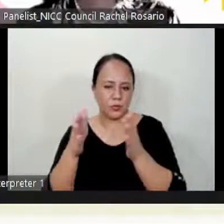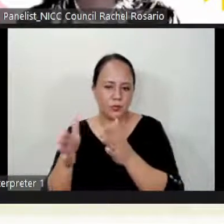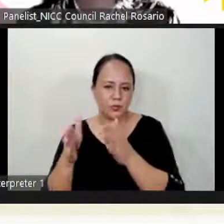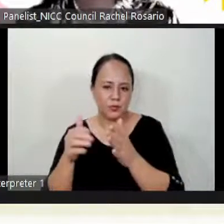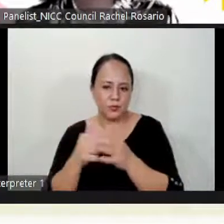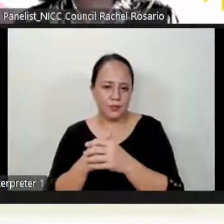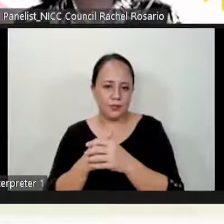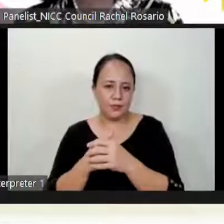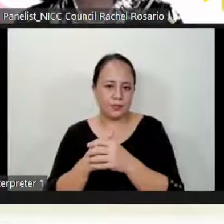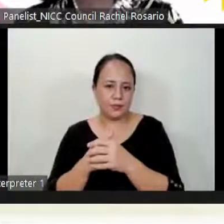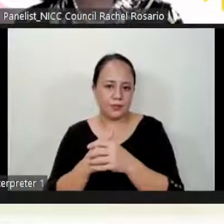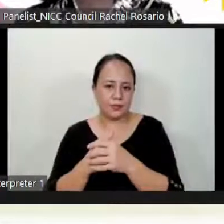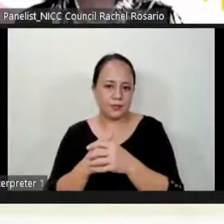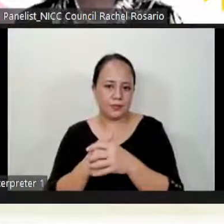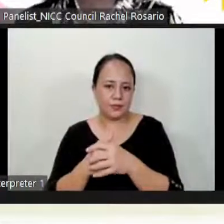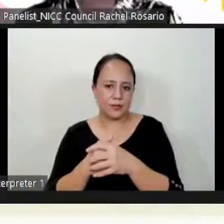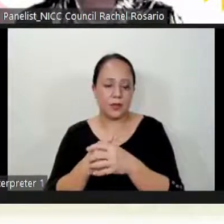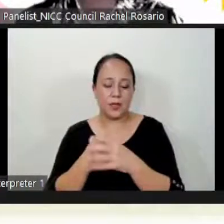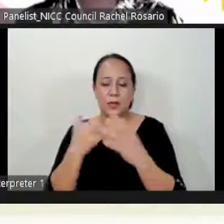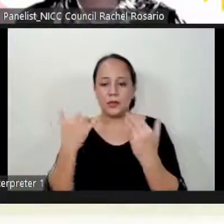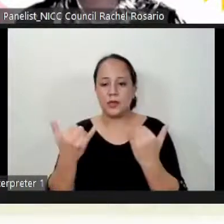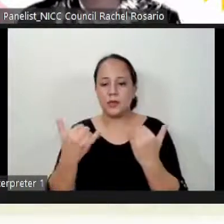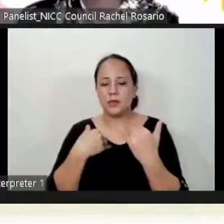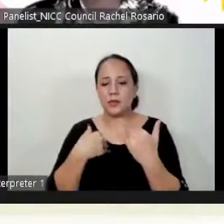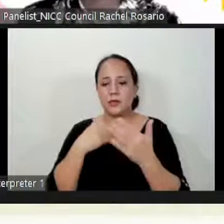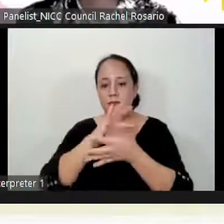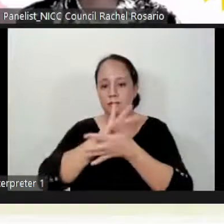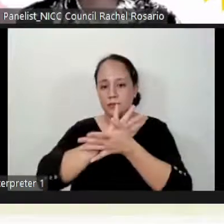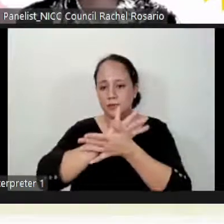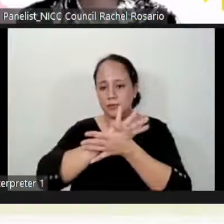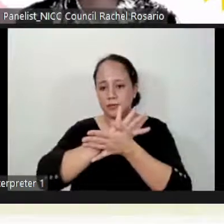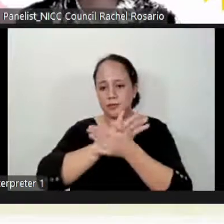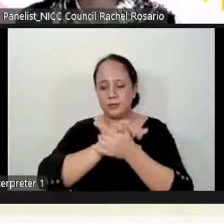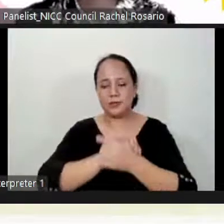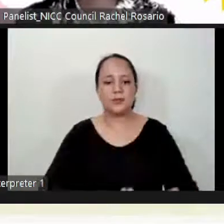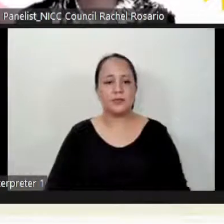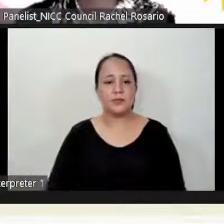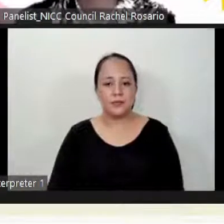No? Right now in the pandemic,